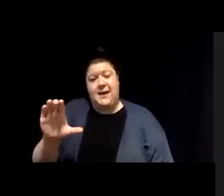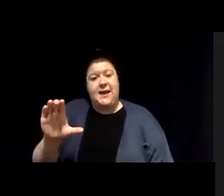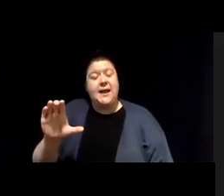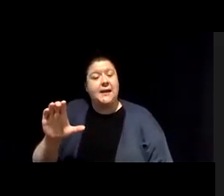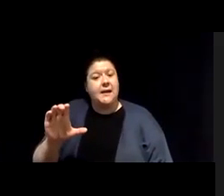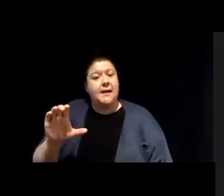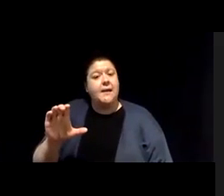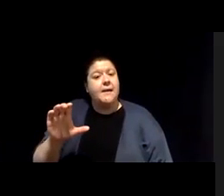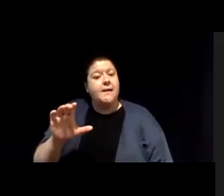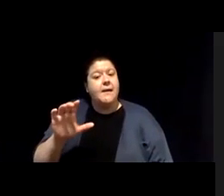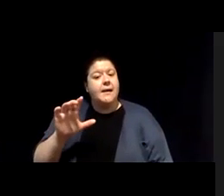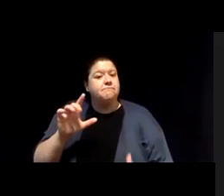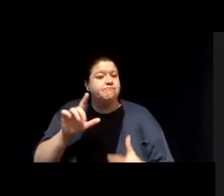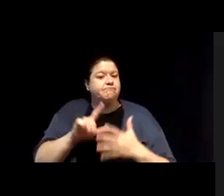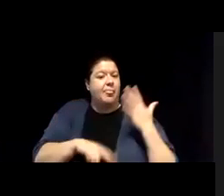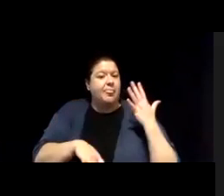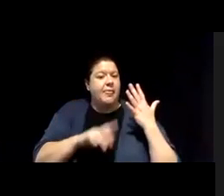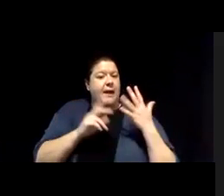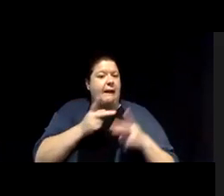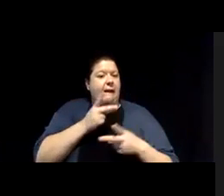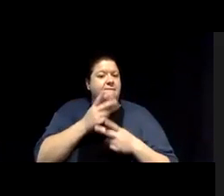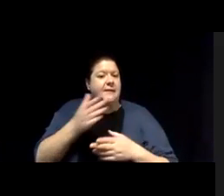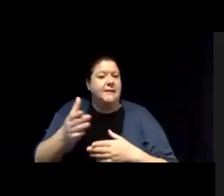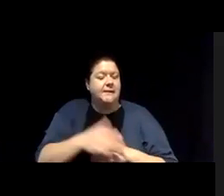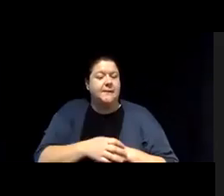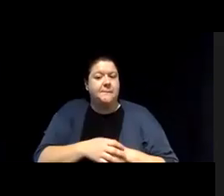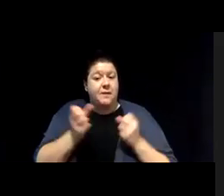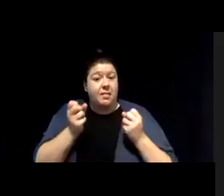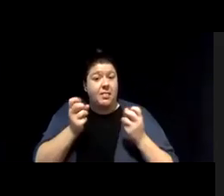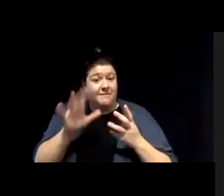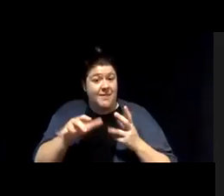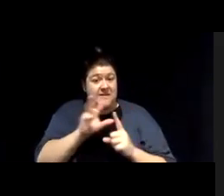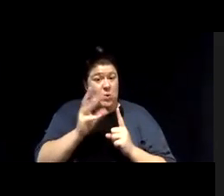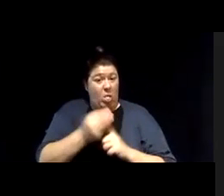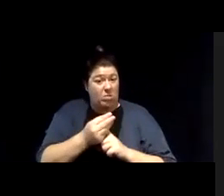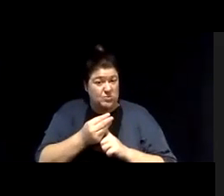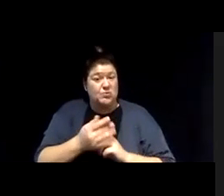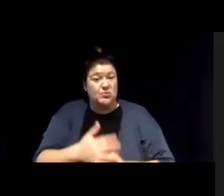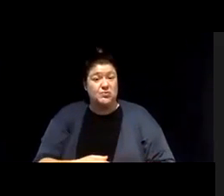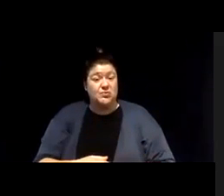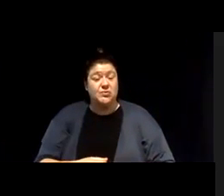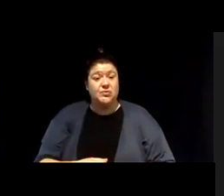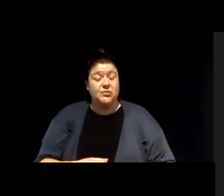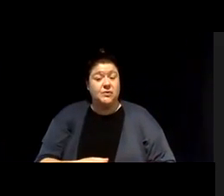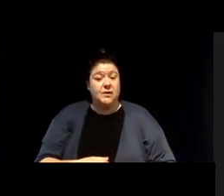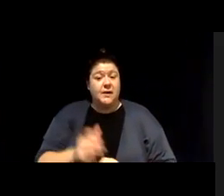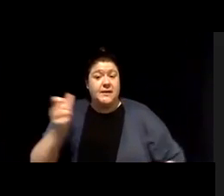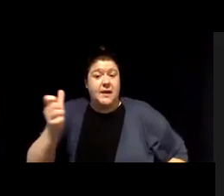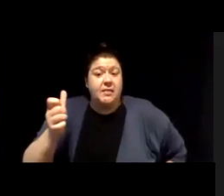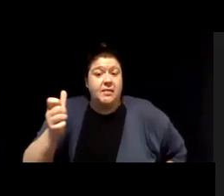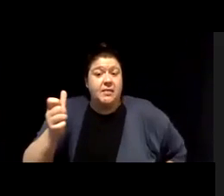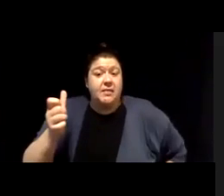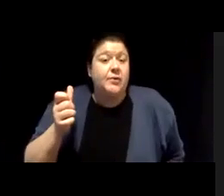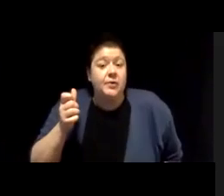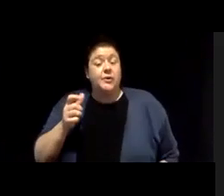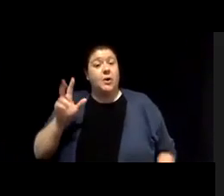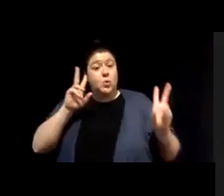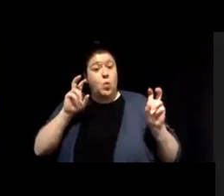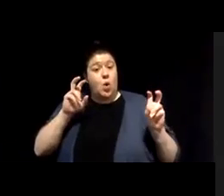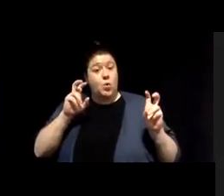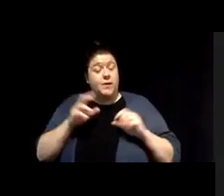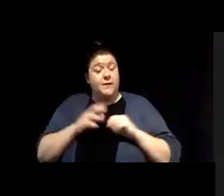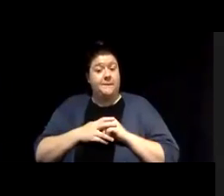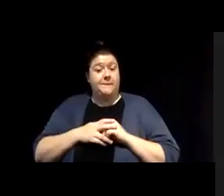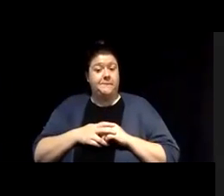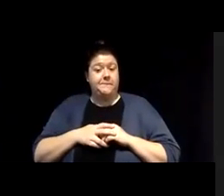etc.? And so a lot of that has to do with culture. And another quote is that there's